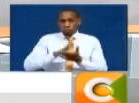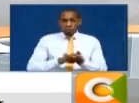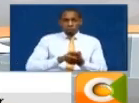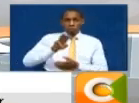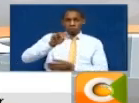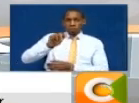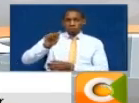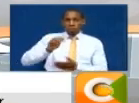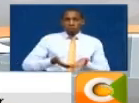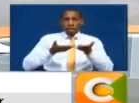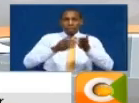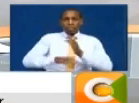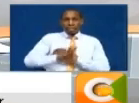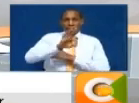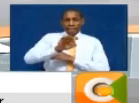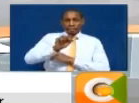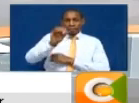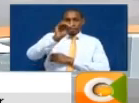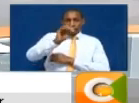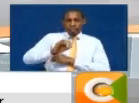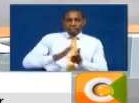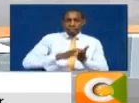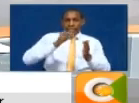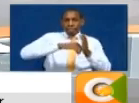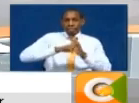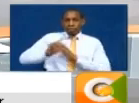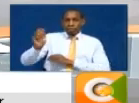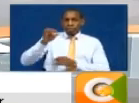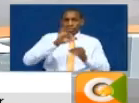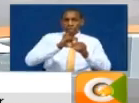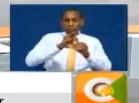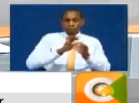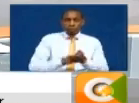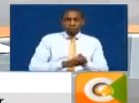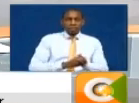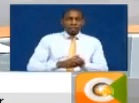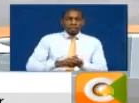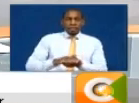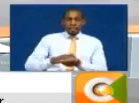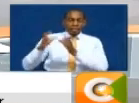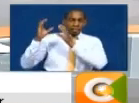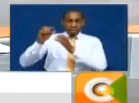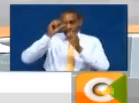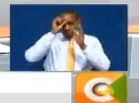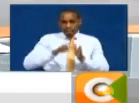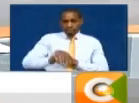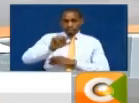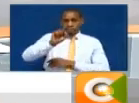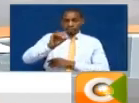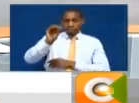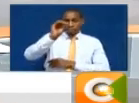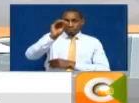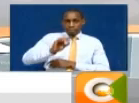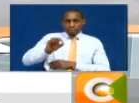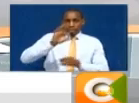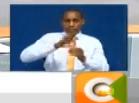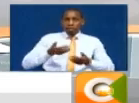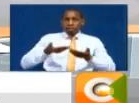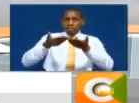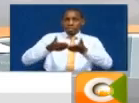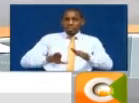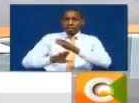is required to deliver 35% of the Ukambani presidential vote to Ruto, while Kiingi has a 50% threshold to deliver to